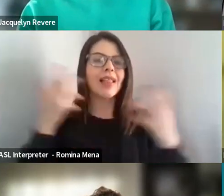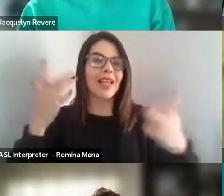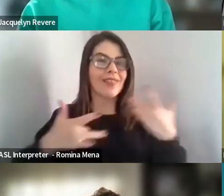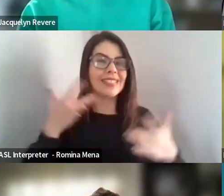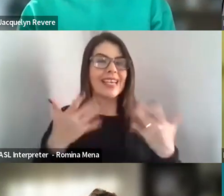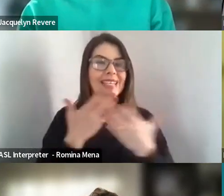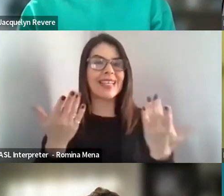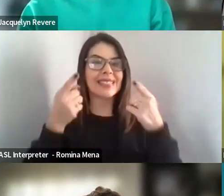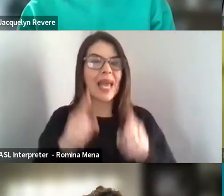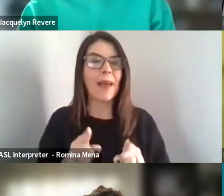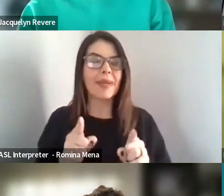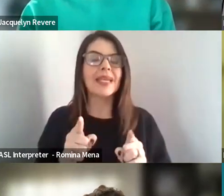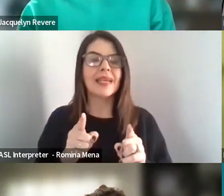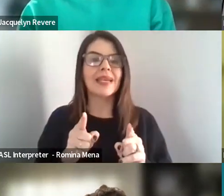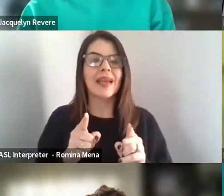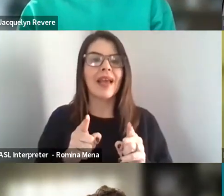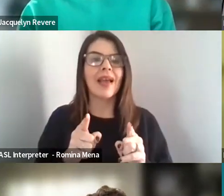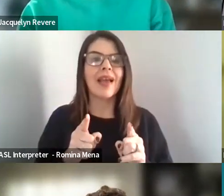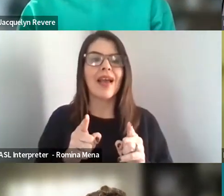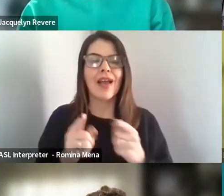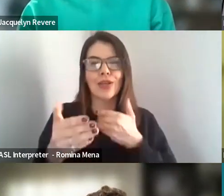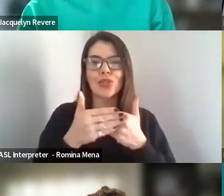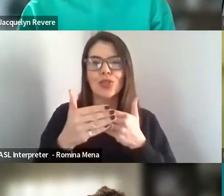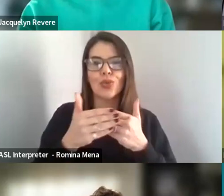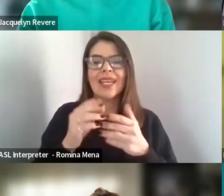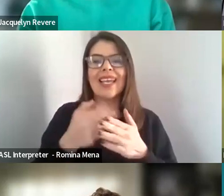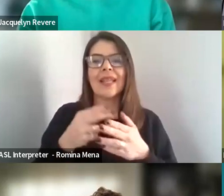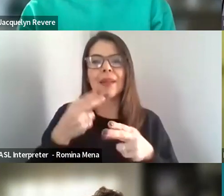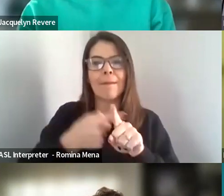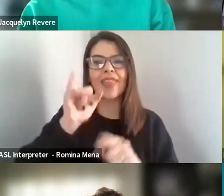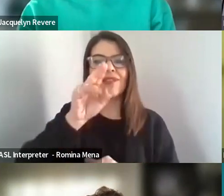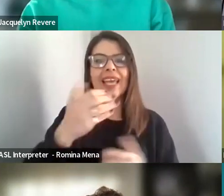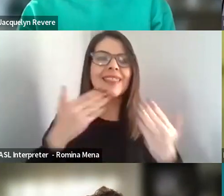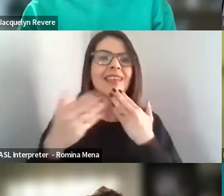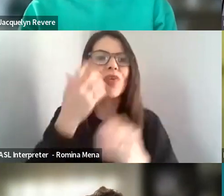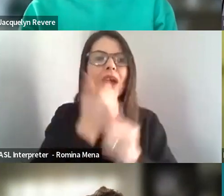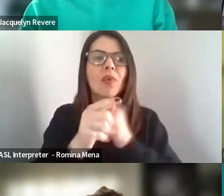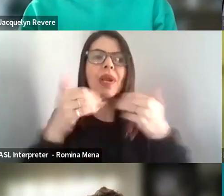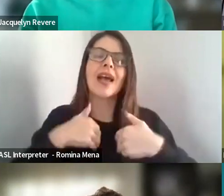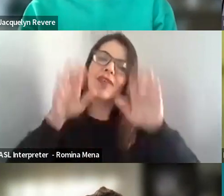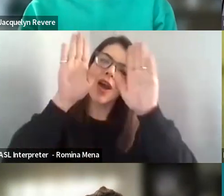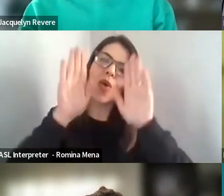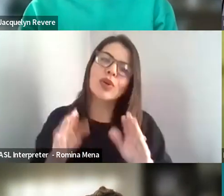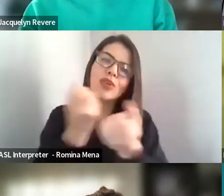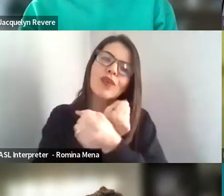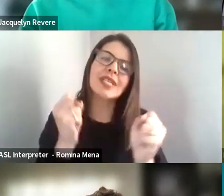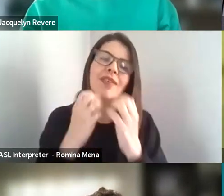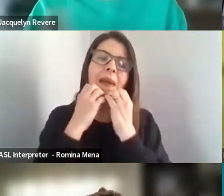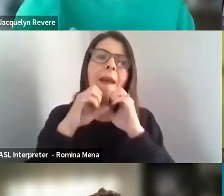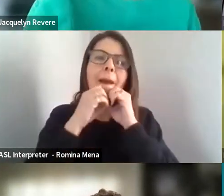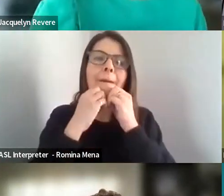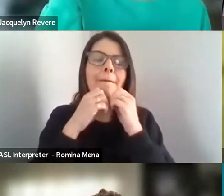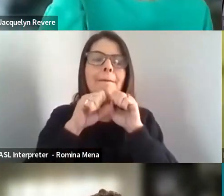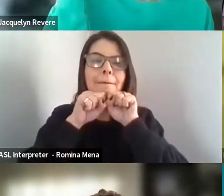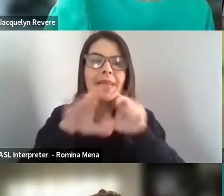things happening, coming to you in January. Thanks, everybody. Have a wonderful, safe, and blessed holiday.